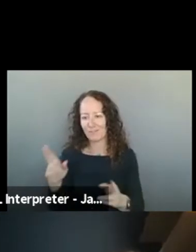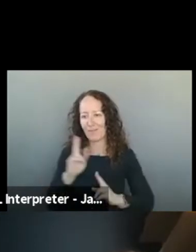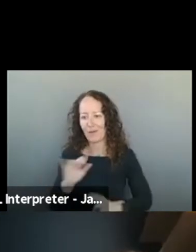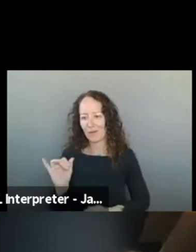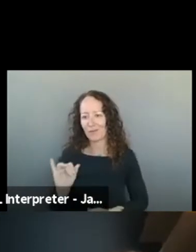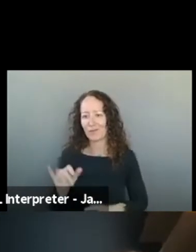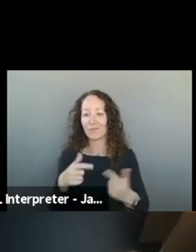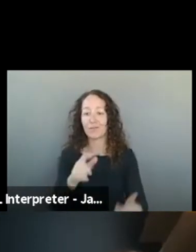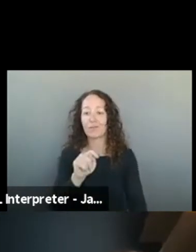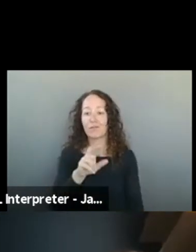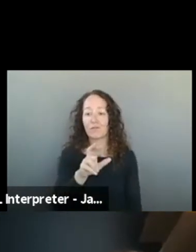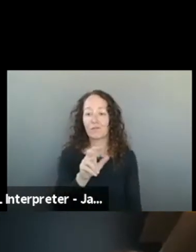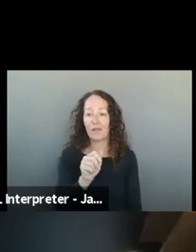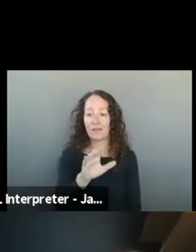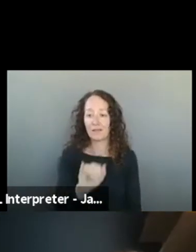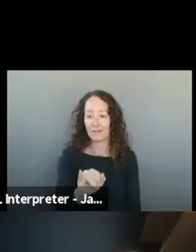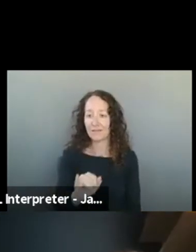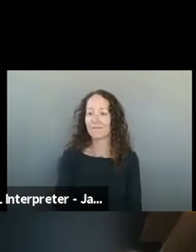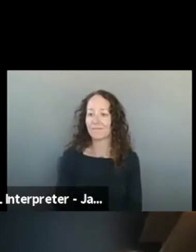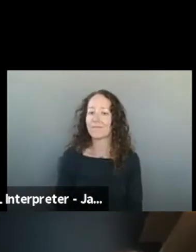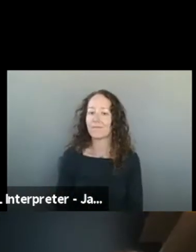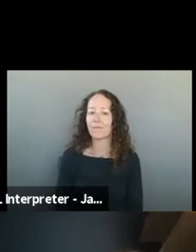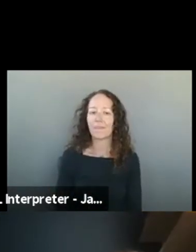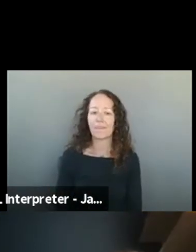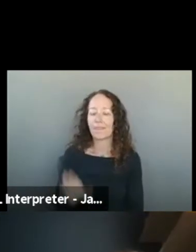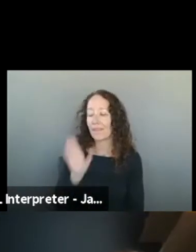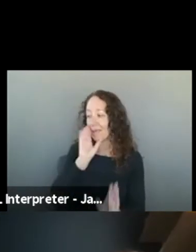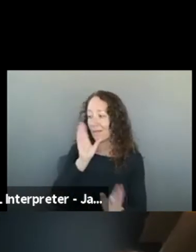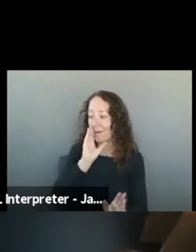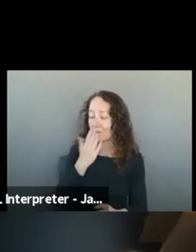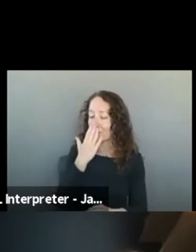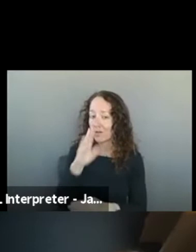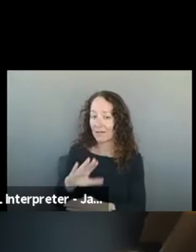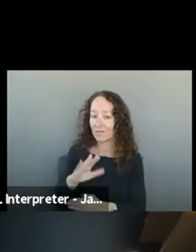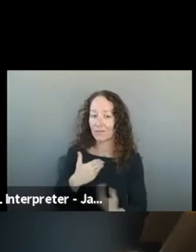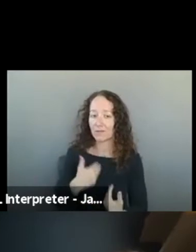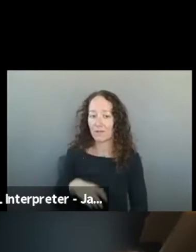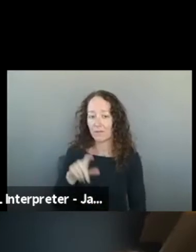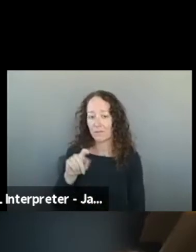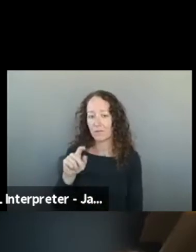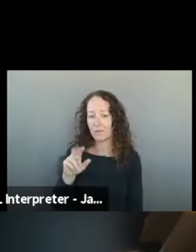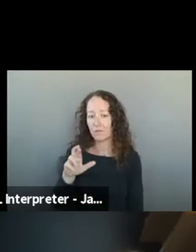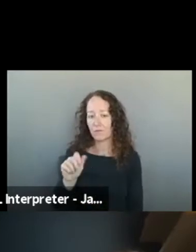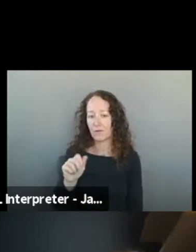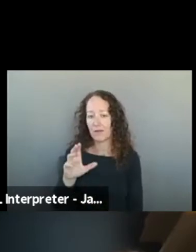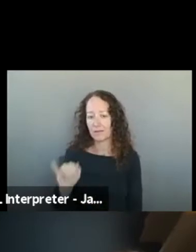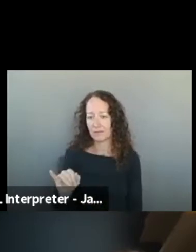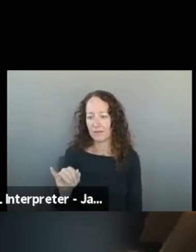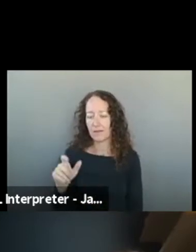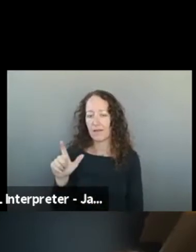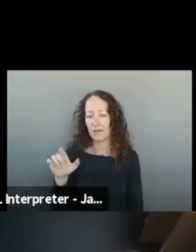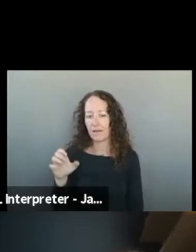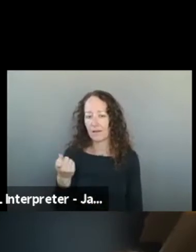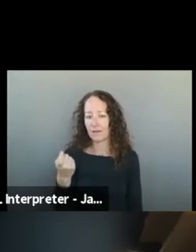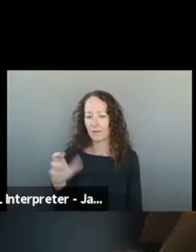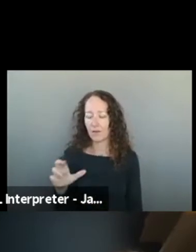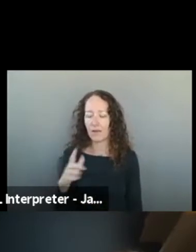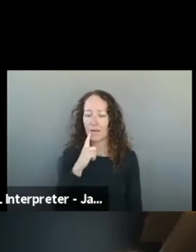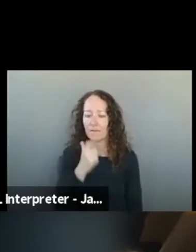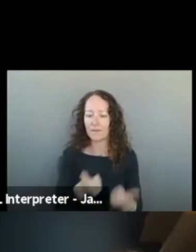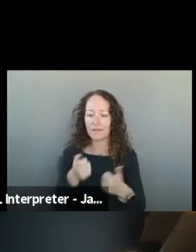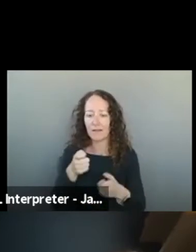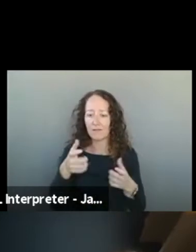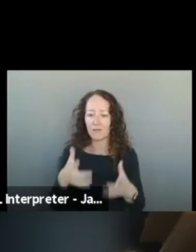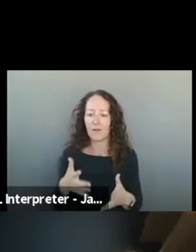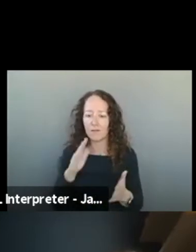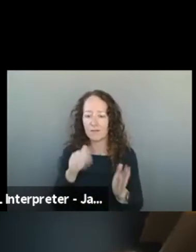Tracy. Hi, everybody. Good afternoon. I'm Tracy Lester. I'm the Executive Director of the Center for Fiction. Just